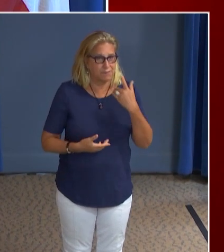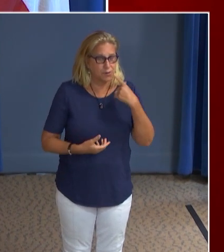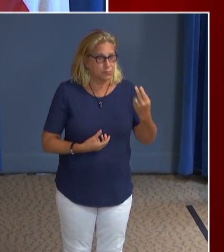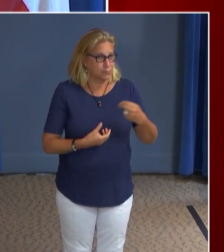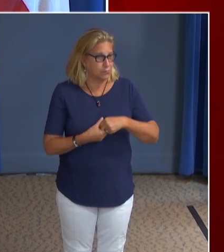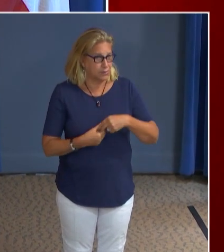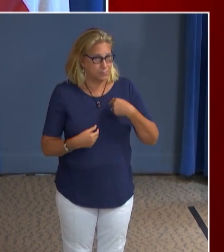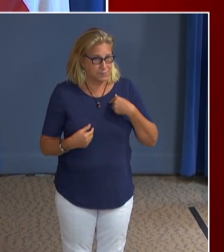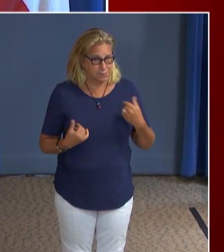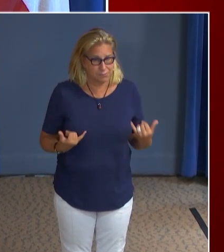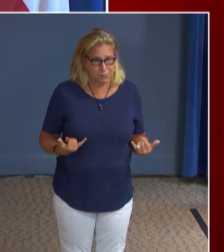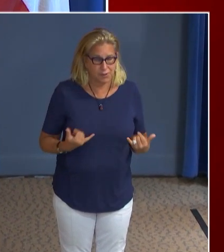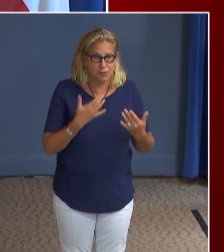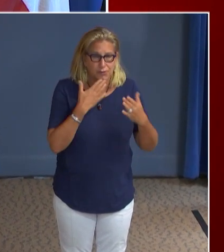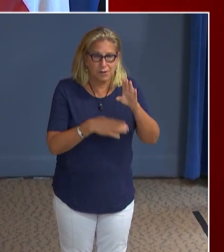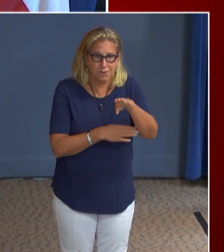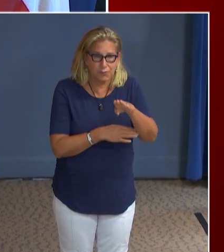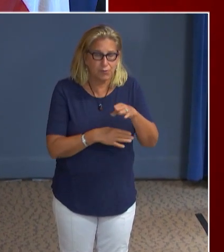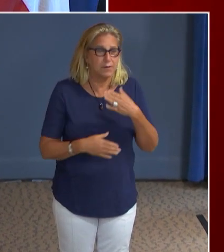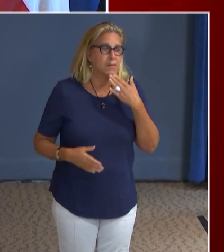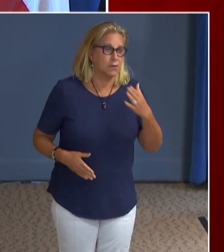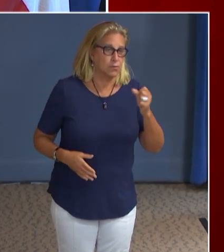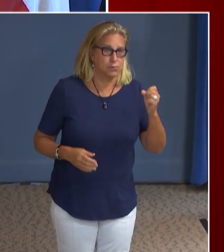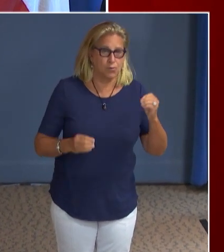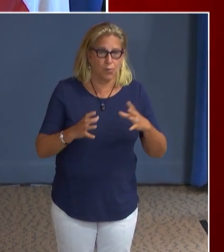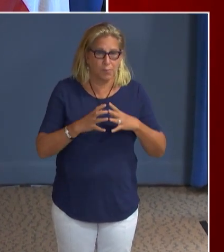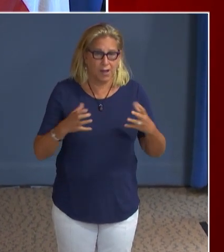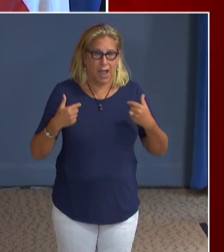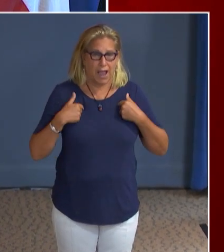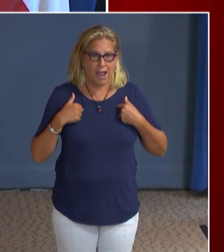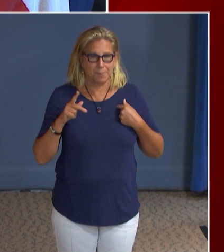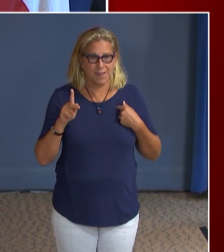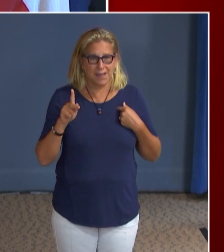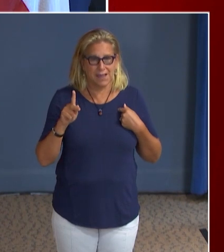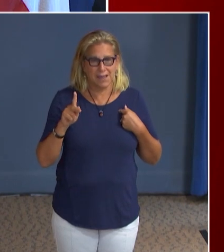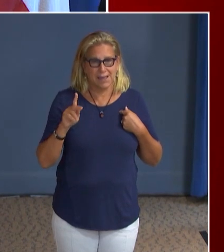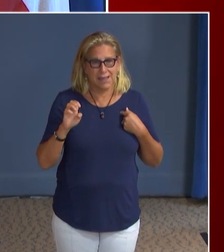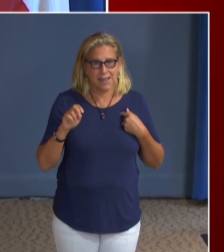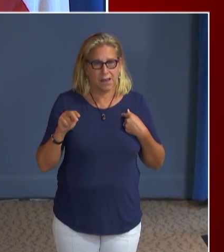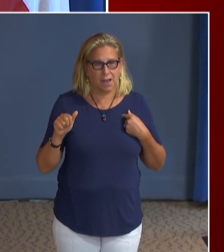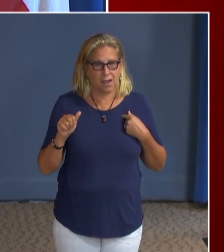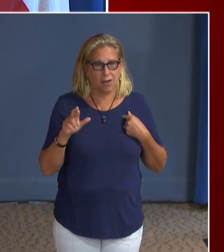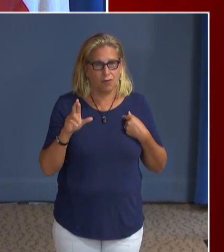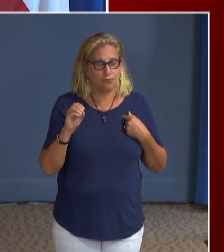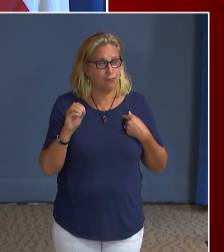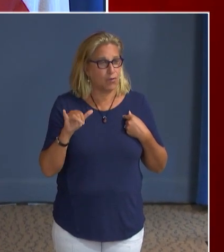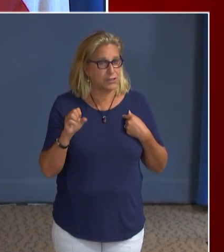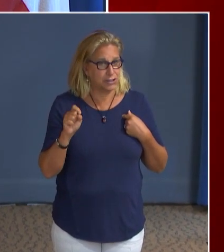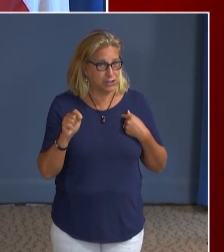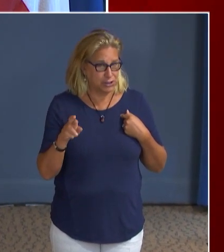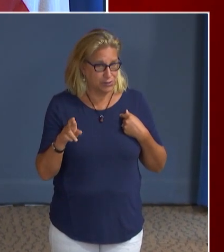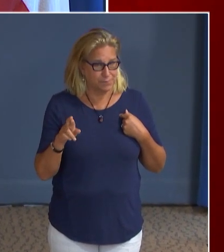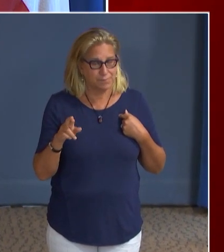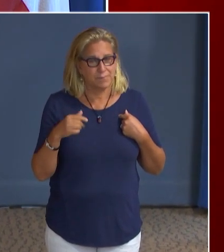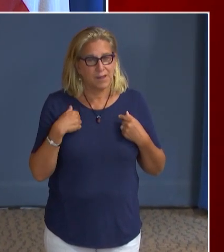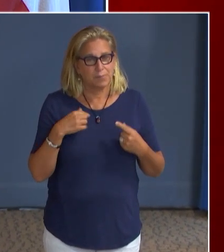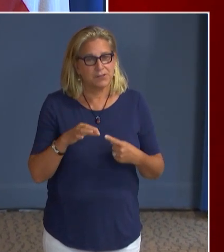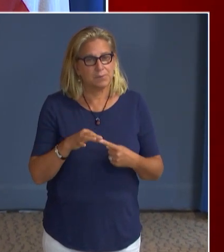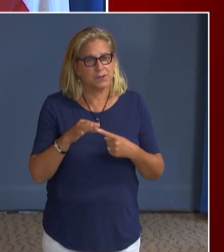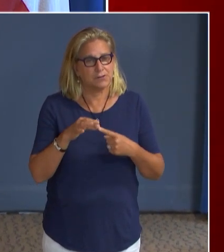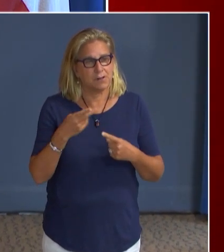here. My name is Kiana Royster. I serve as the program specialist in the City University and